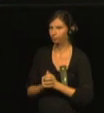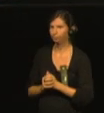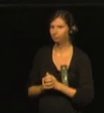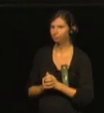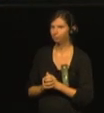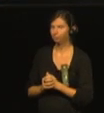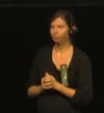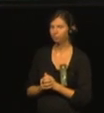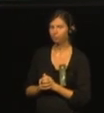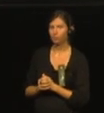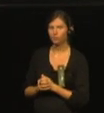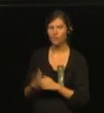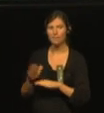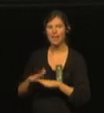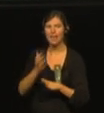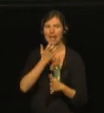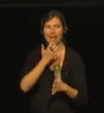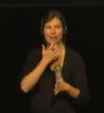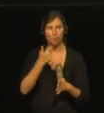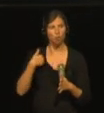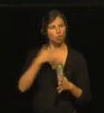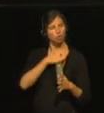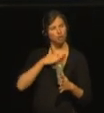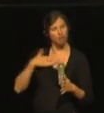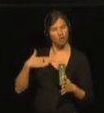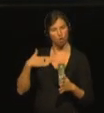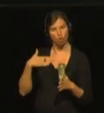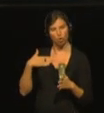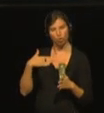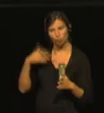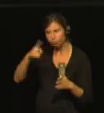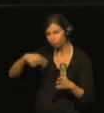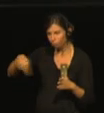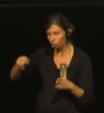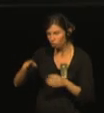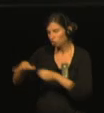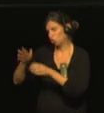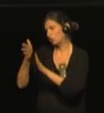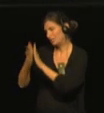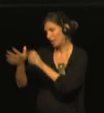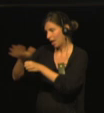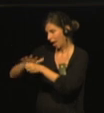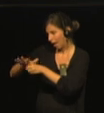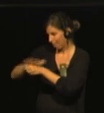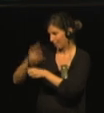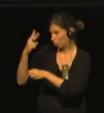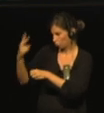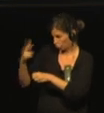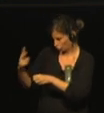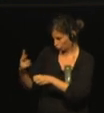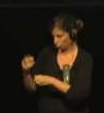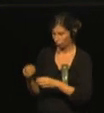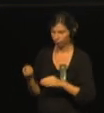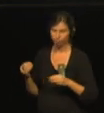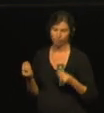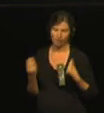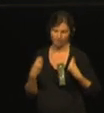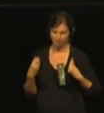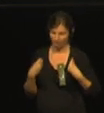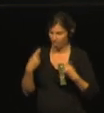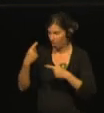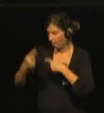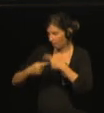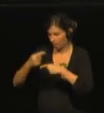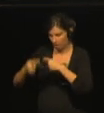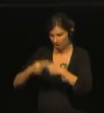I want to take you into domain 2, personal and family life. And as said before, this domain deals